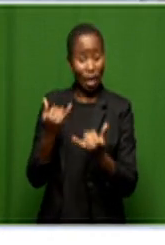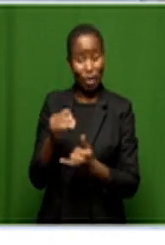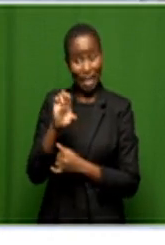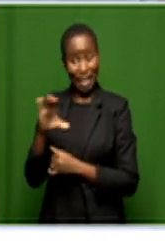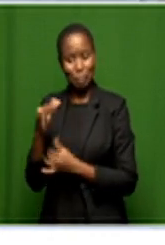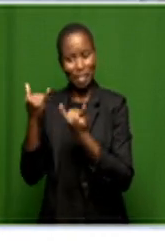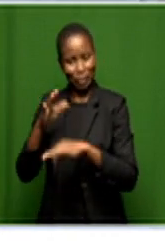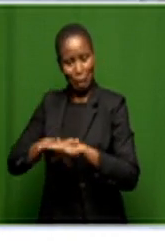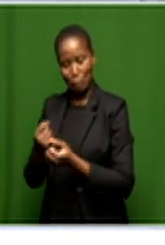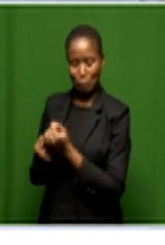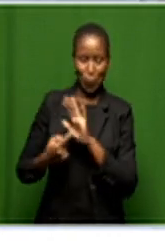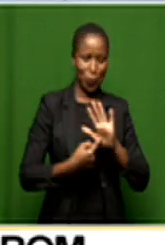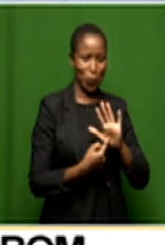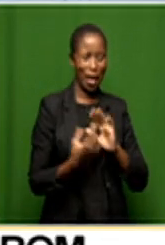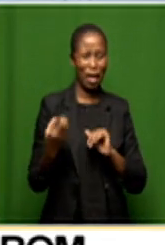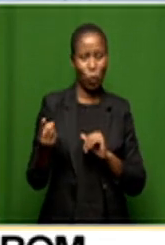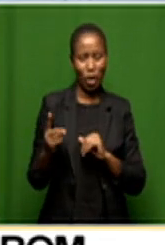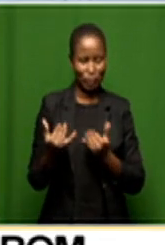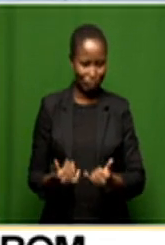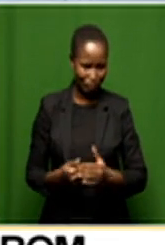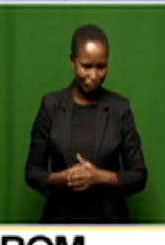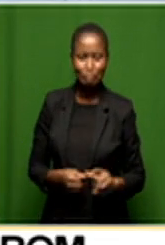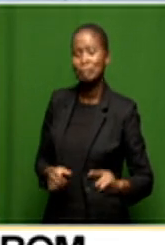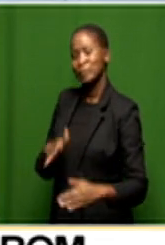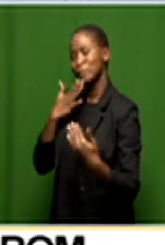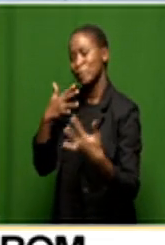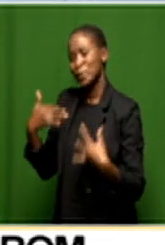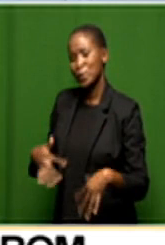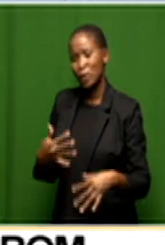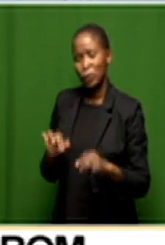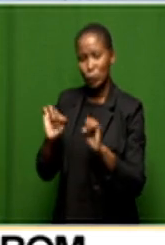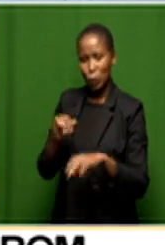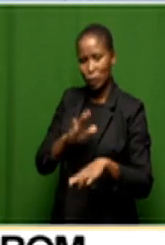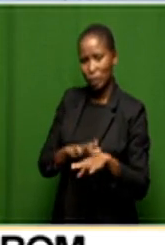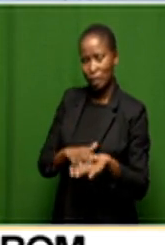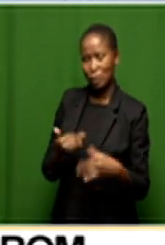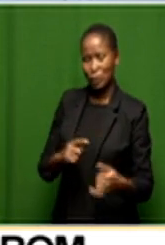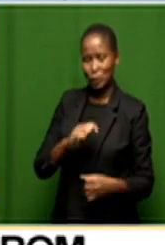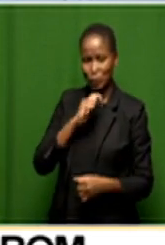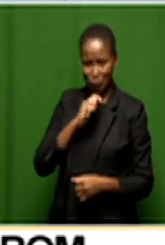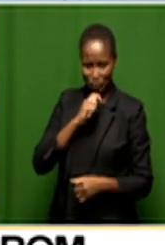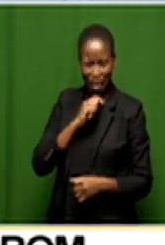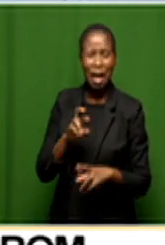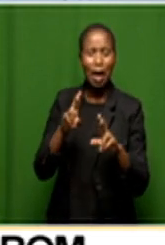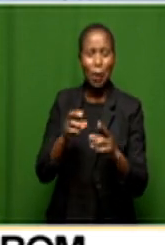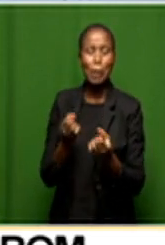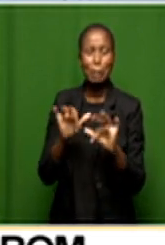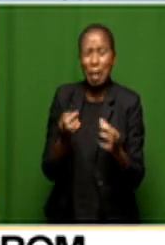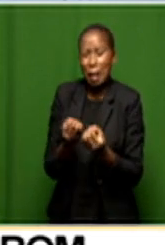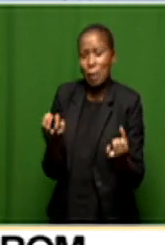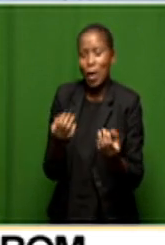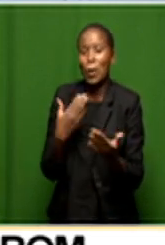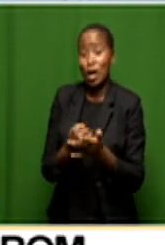today. Well, gentlemen, thank you so much for your time this morning. And, hopefully many people will try and head out. I